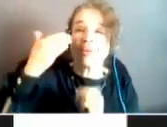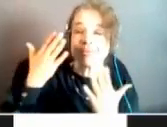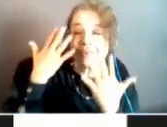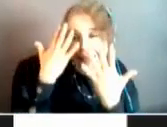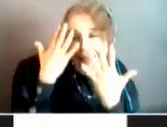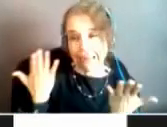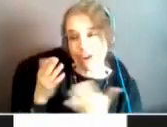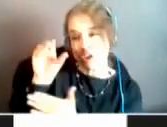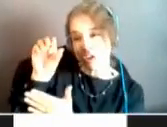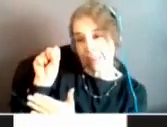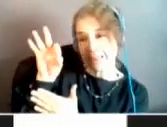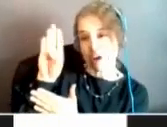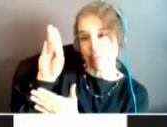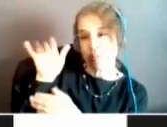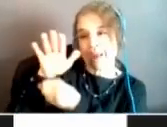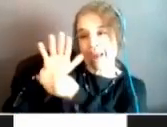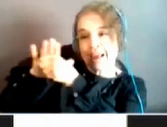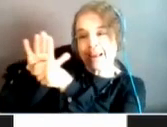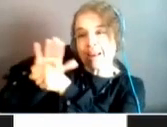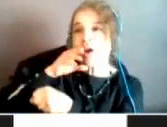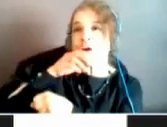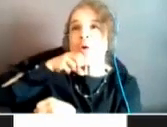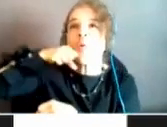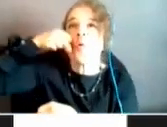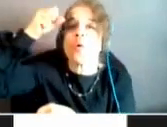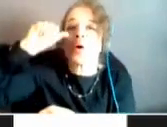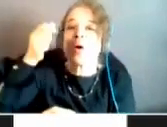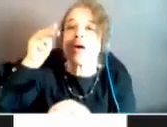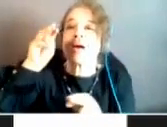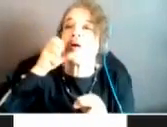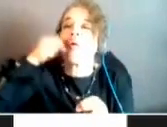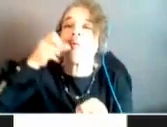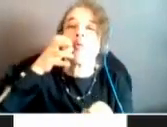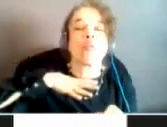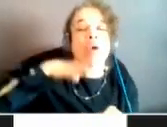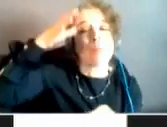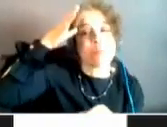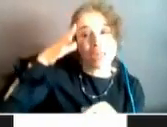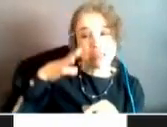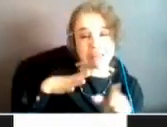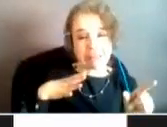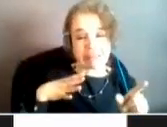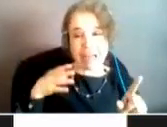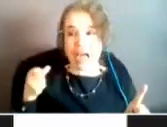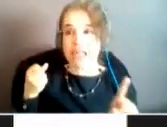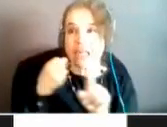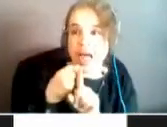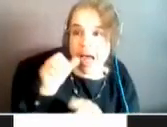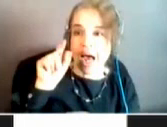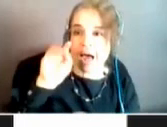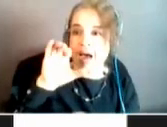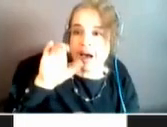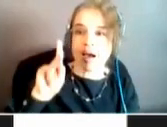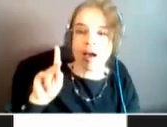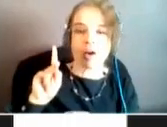Francisco Bay Area is older Asian men and women are being attacked